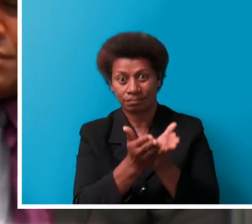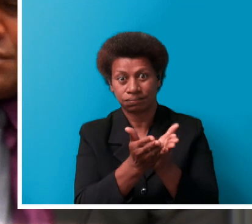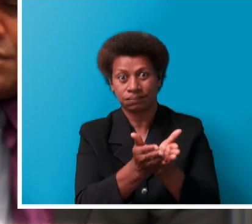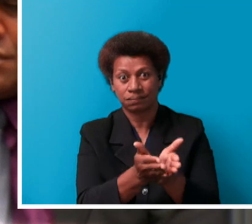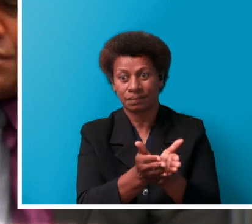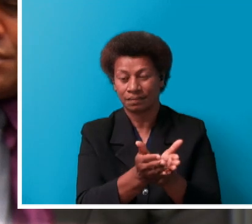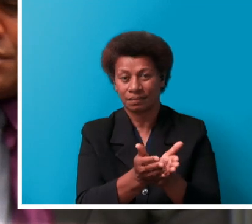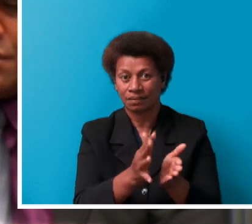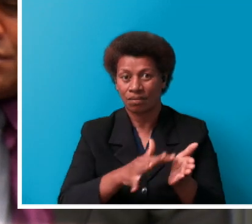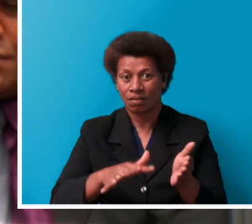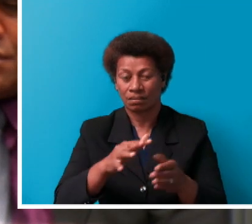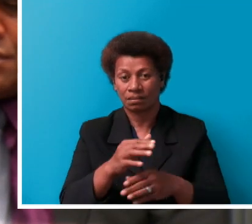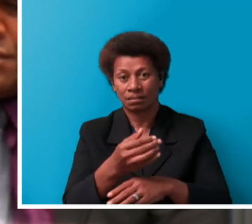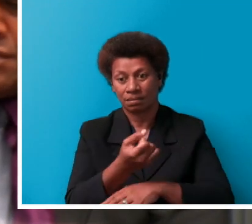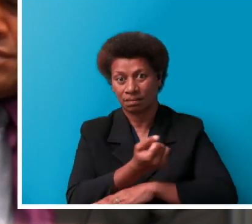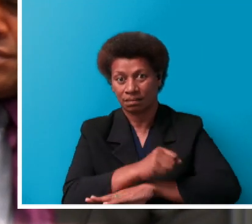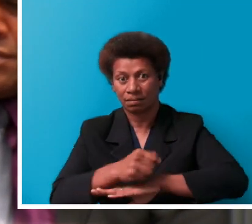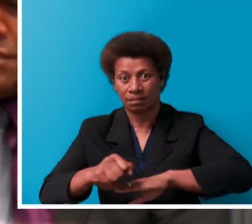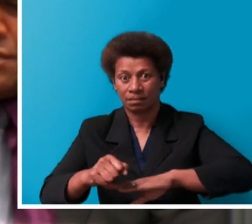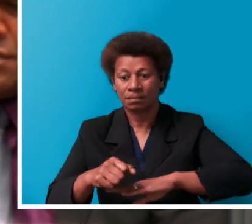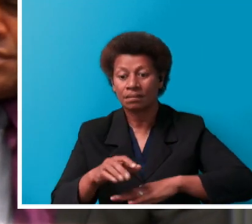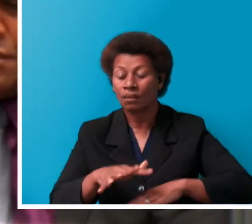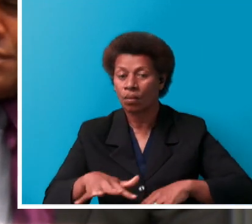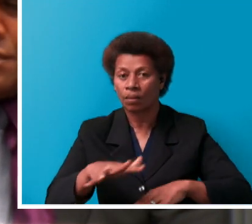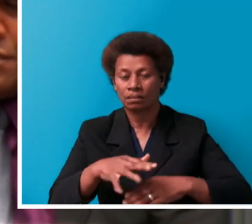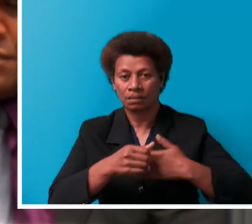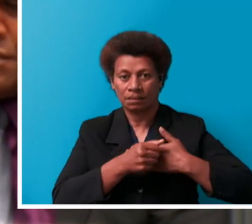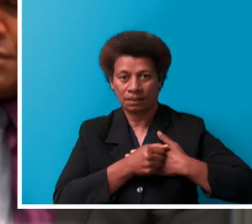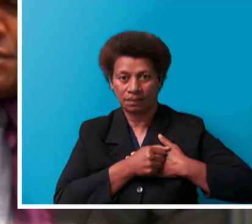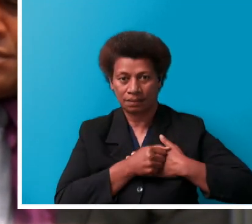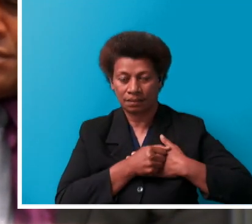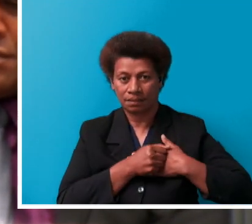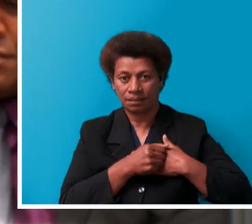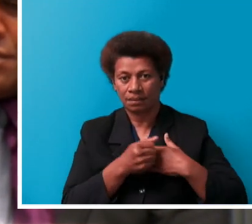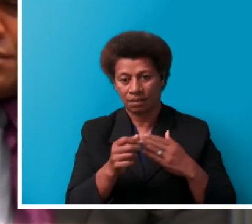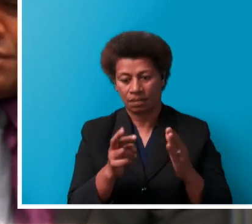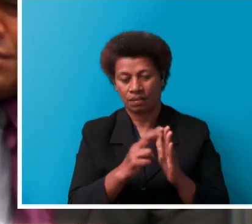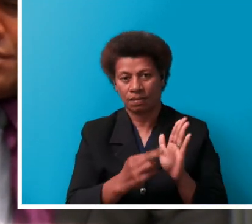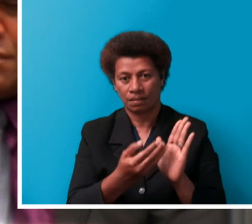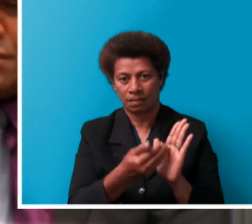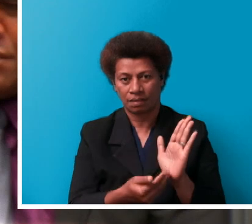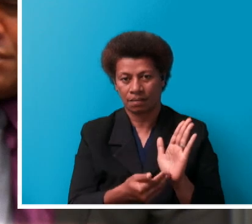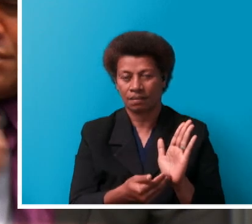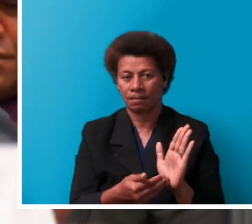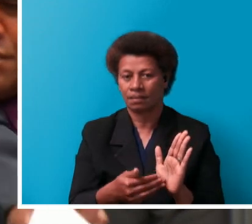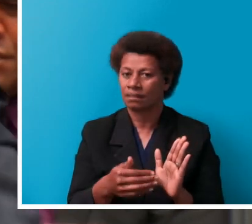boats to large commercial ships, adhere to safety regulations and operational